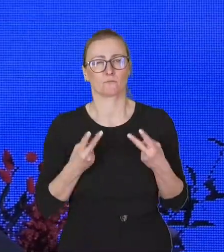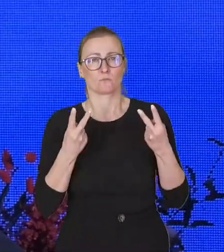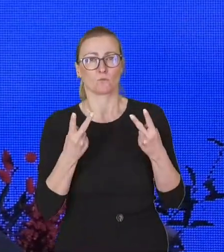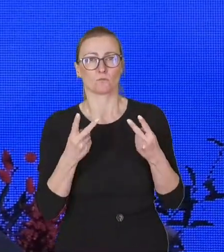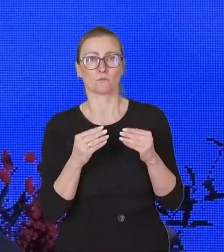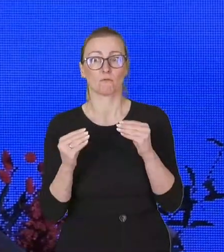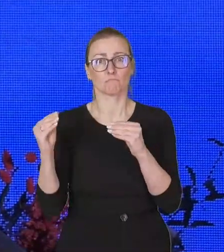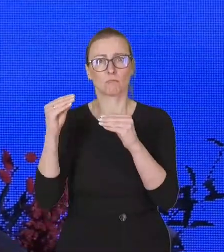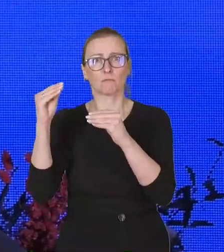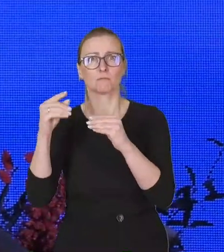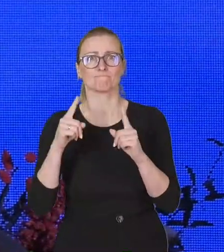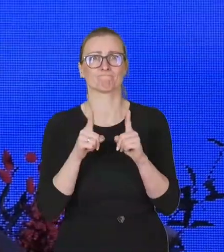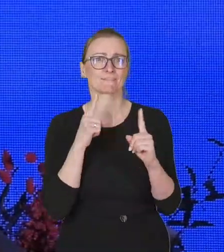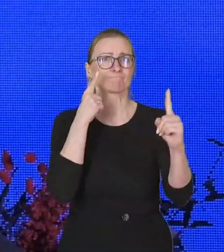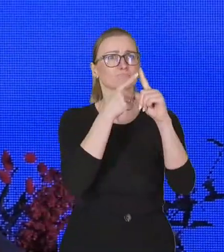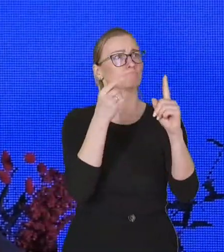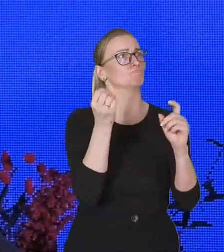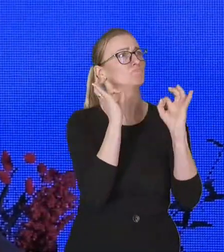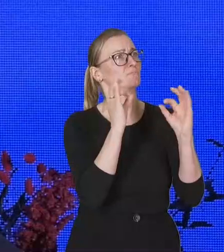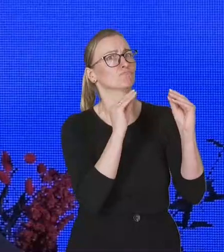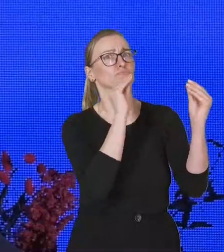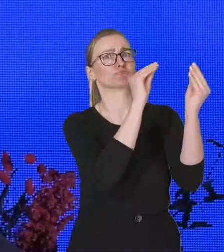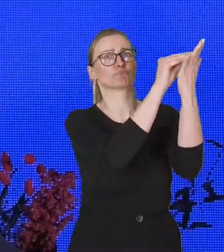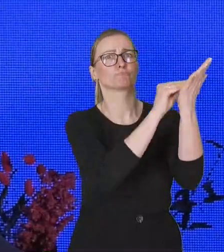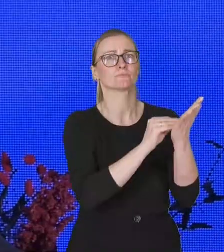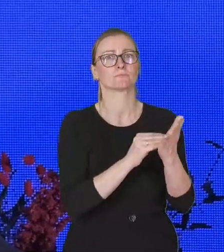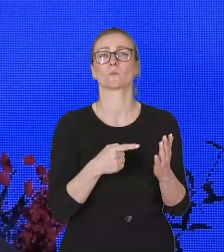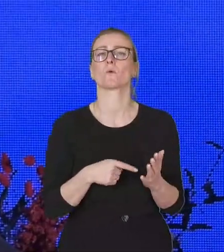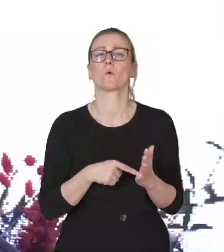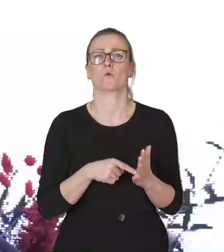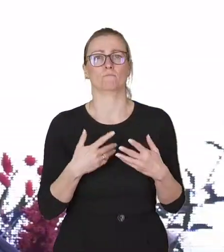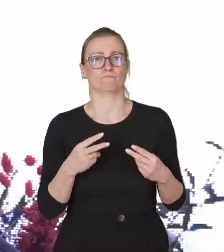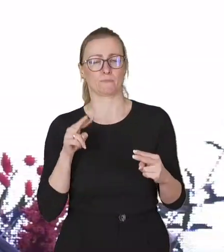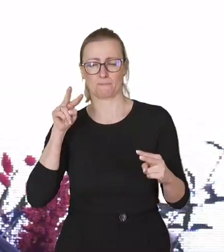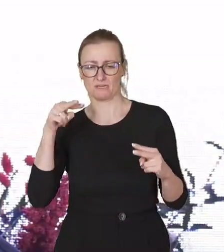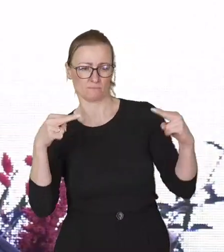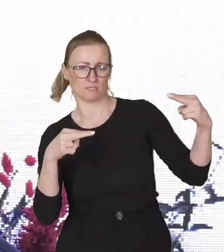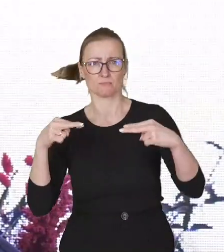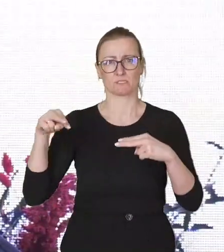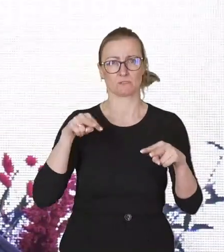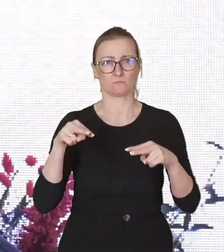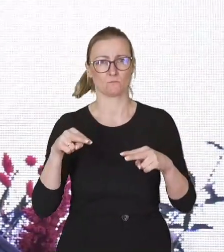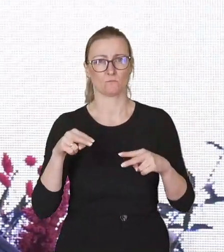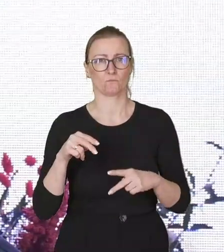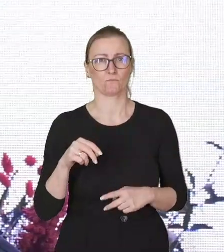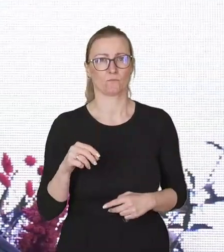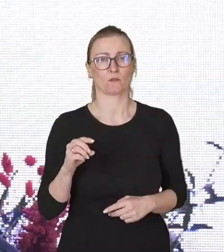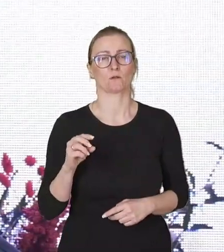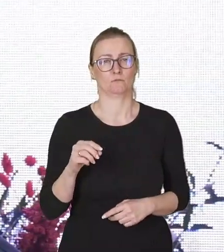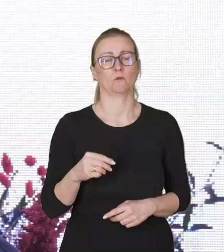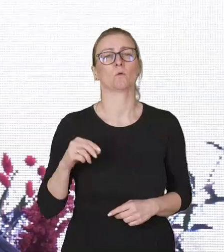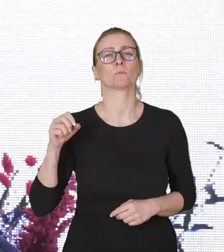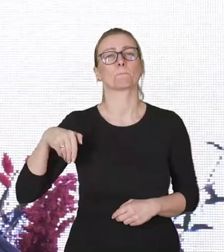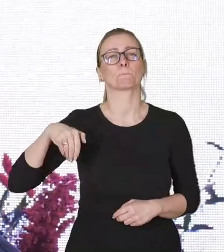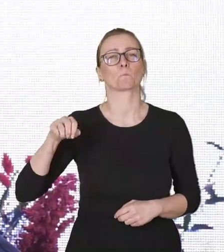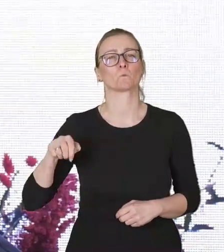this approach we already discussed with Wolfgang, this innovation strategies, regional innovation